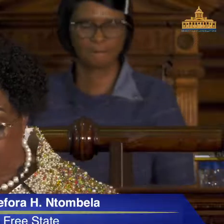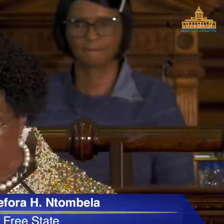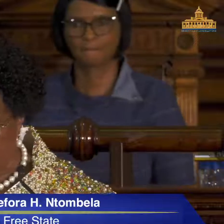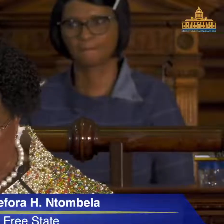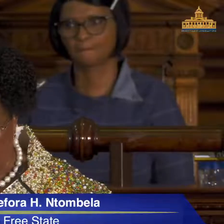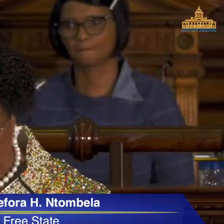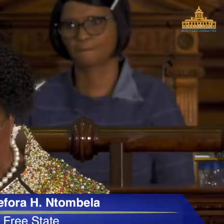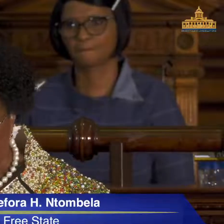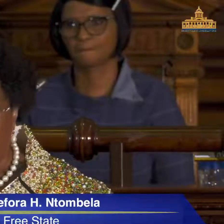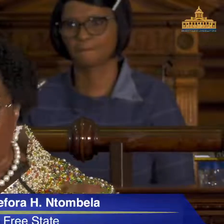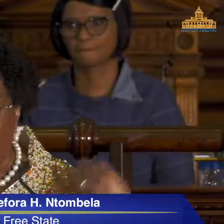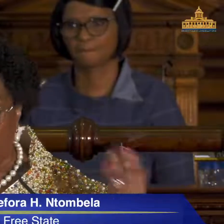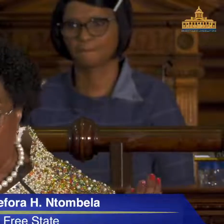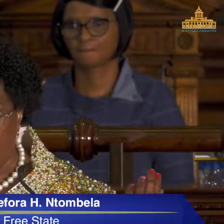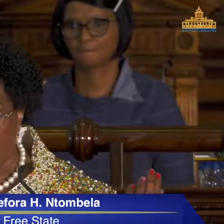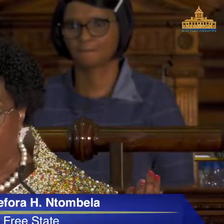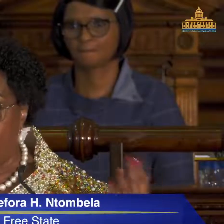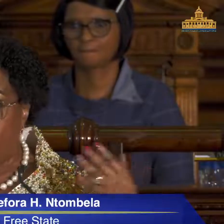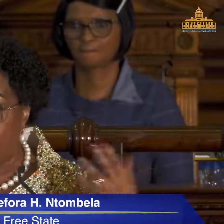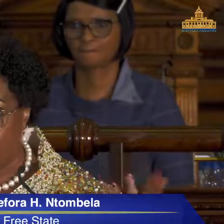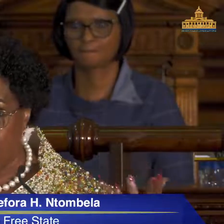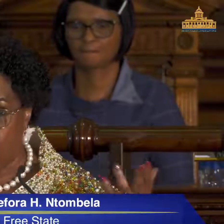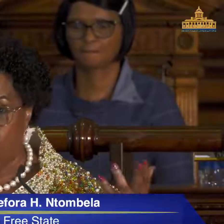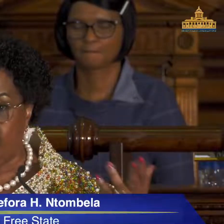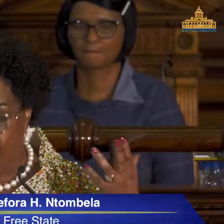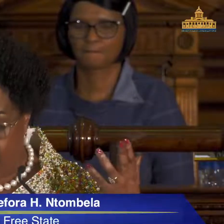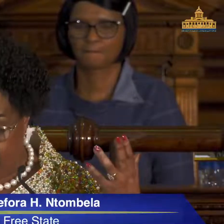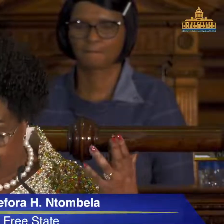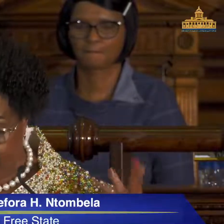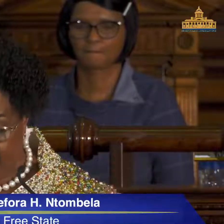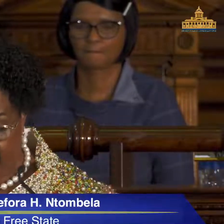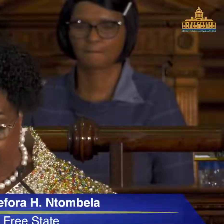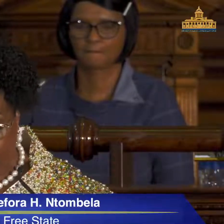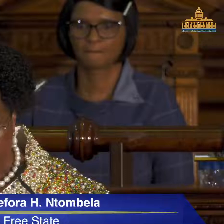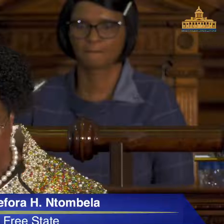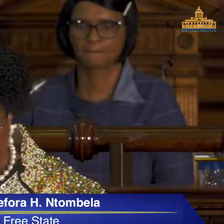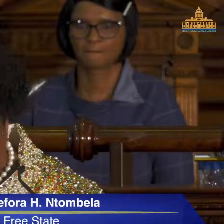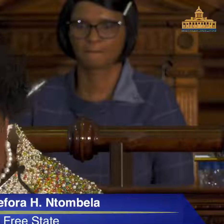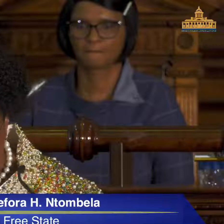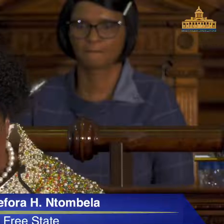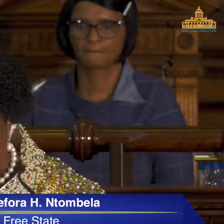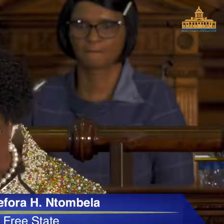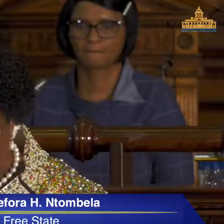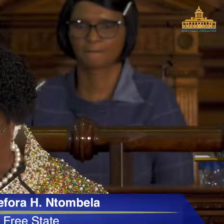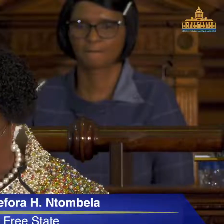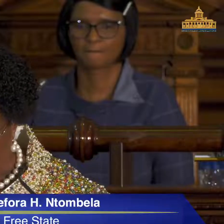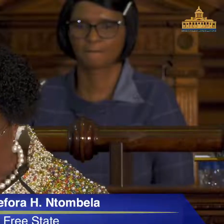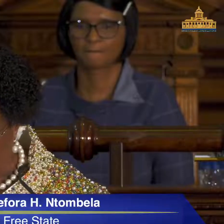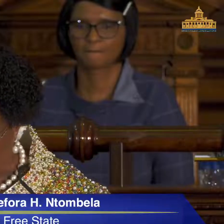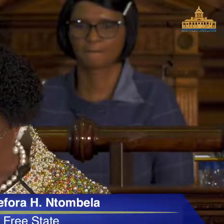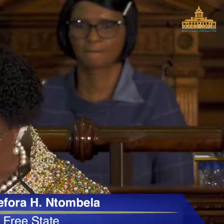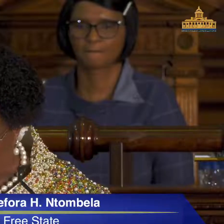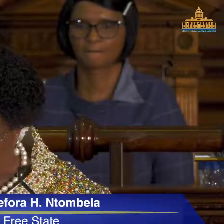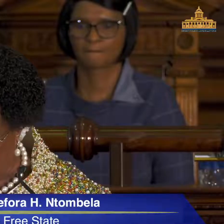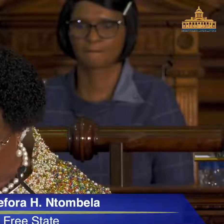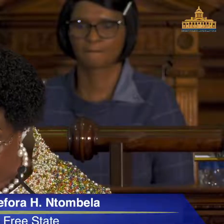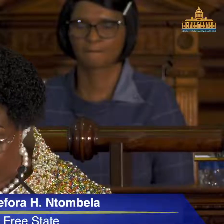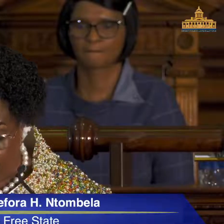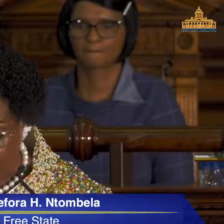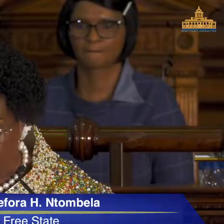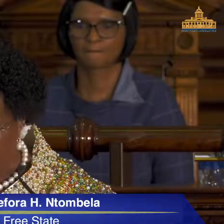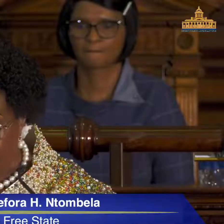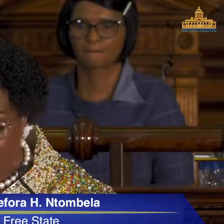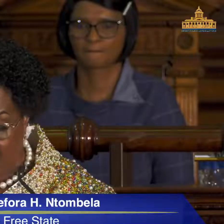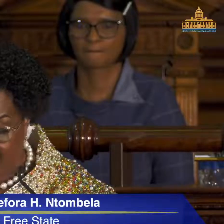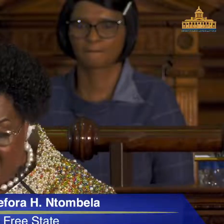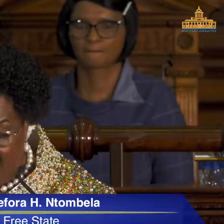am trying to make sure hore re fa batho ba bo rona ntho tse ileng hantle. This will strengthen the capacity of municipalities to